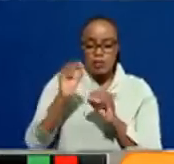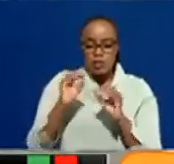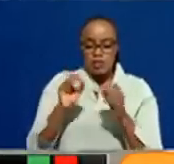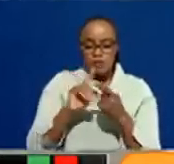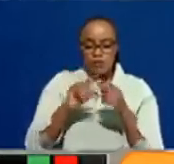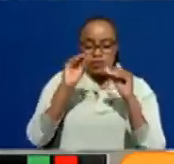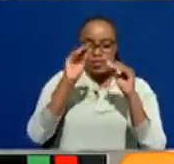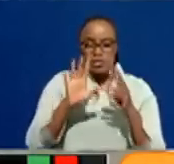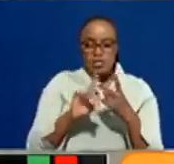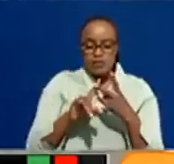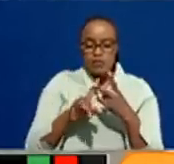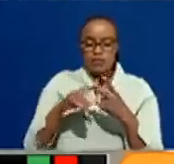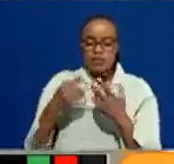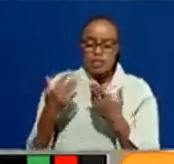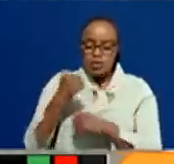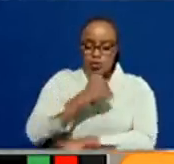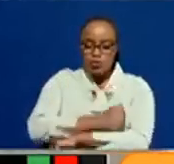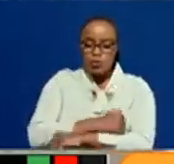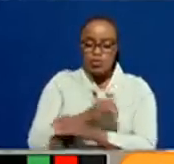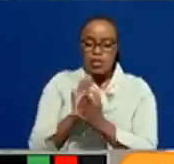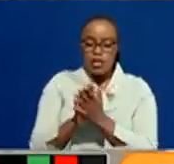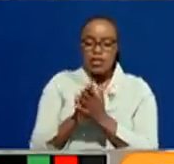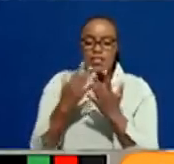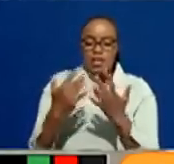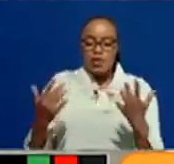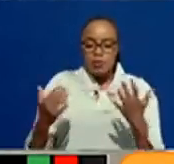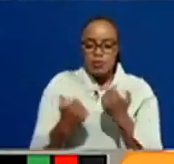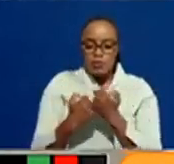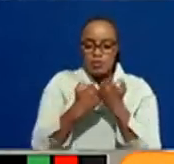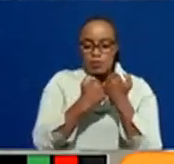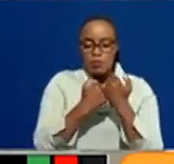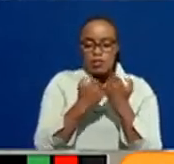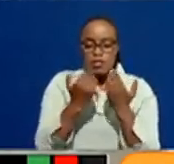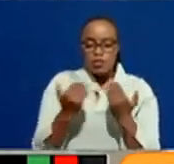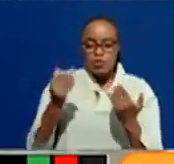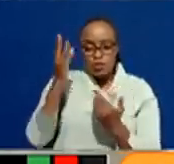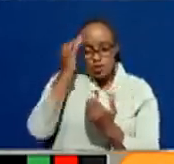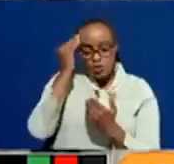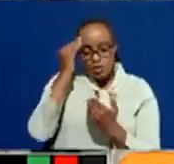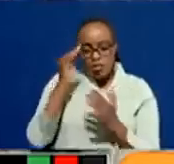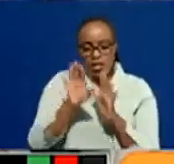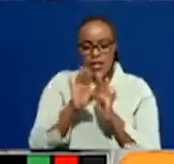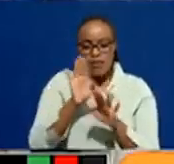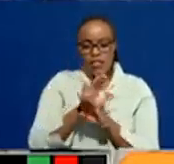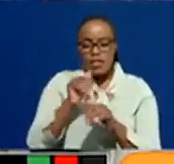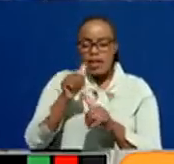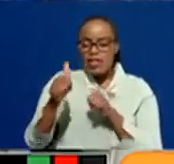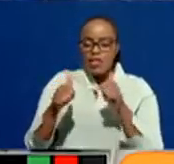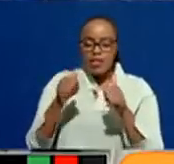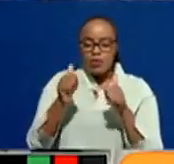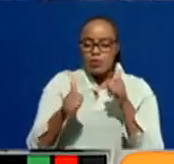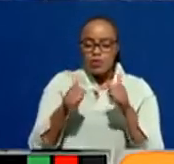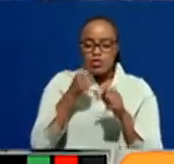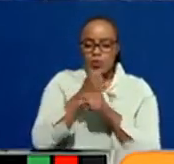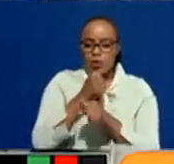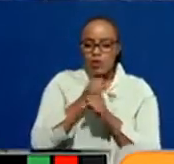teachers, facilities, and equipment to support the kids to learn. Now, everything else you can